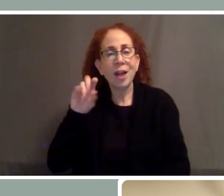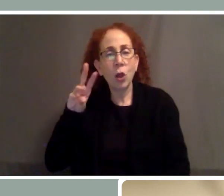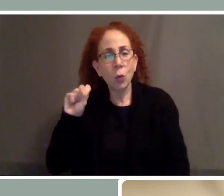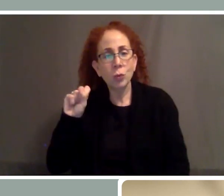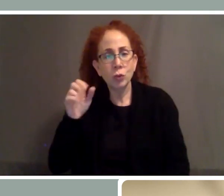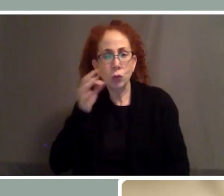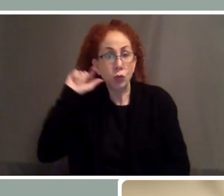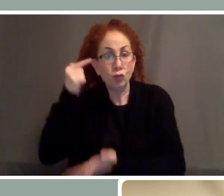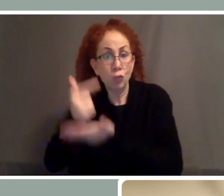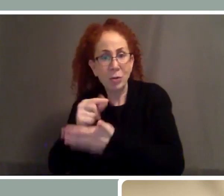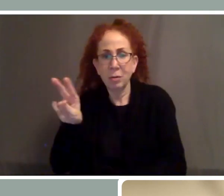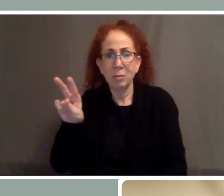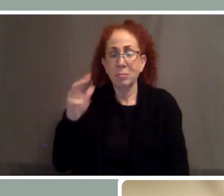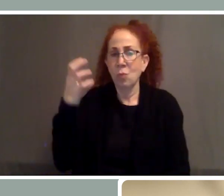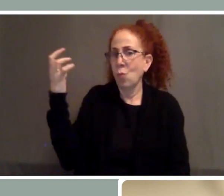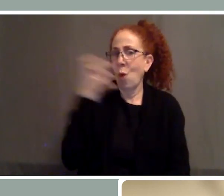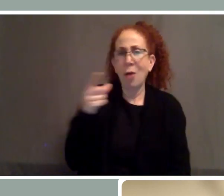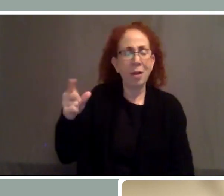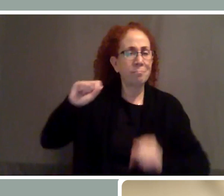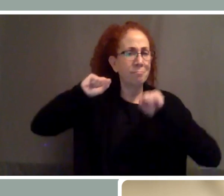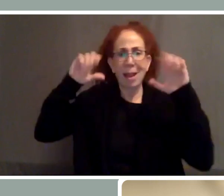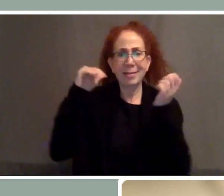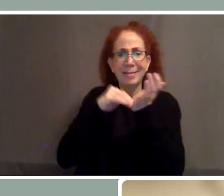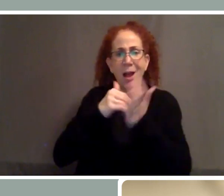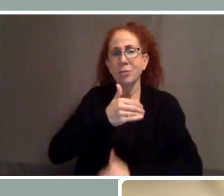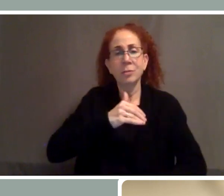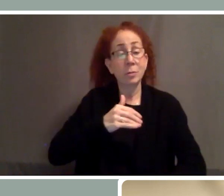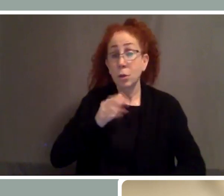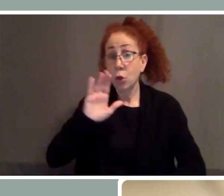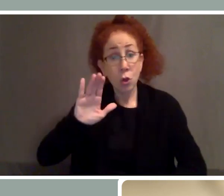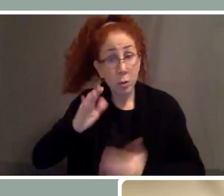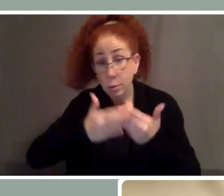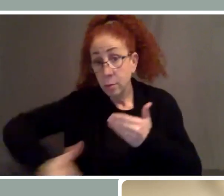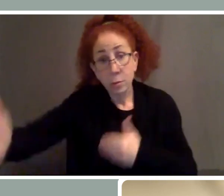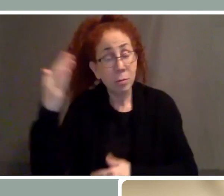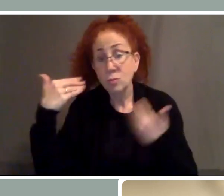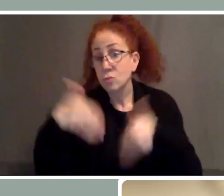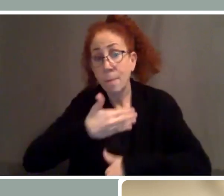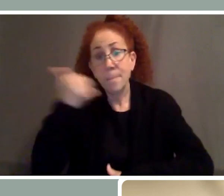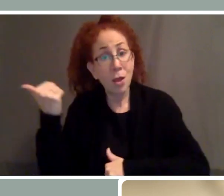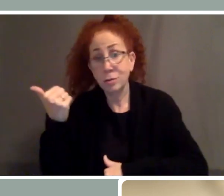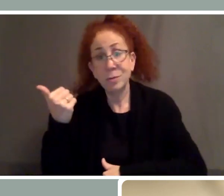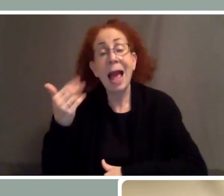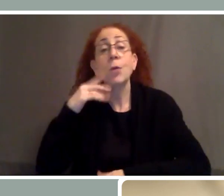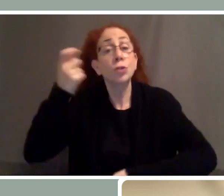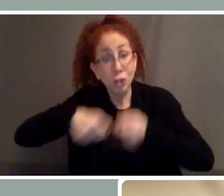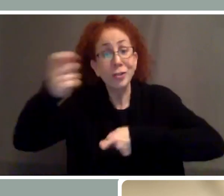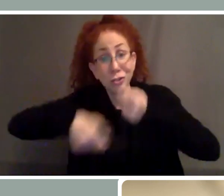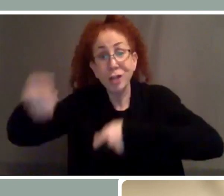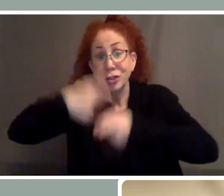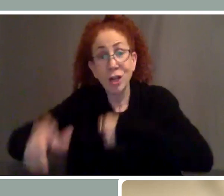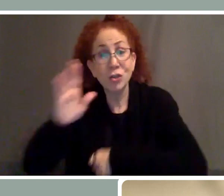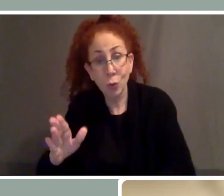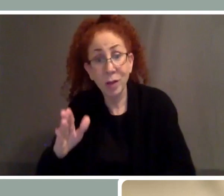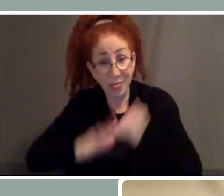of their training. And I think you are going to be in such a different world than I was. And your world is going to change over and over again. And that's really